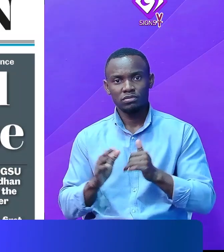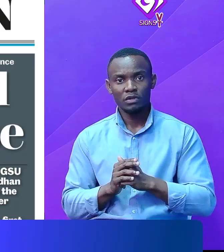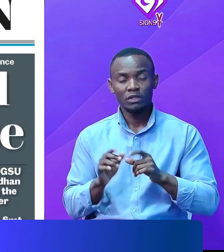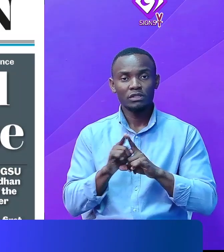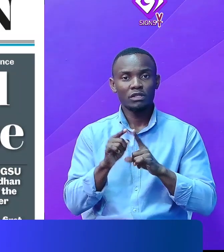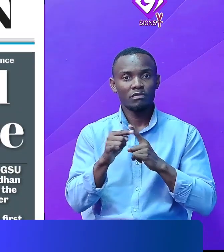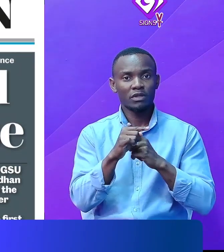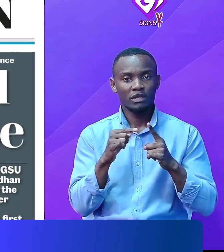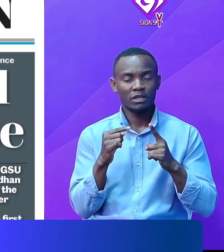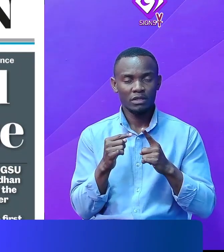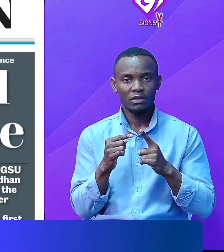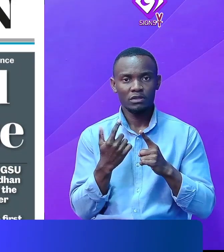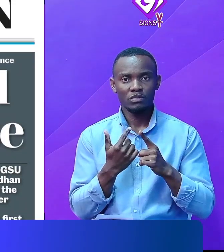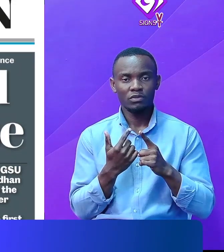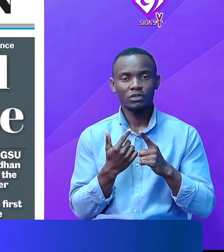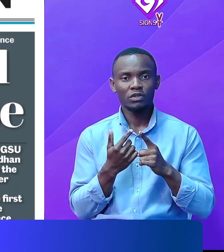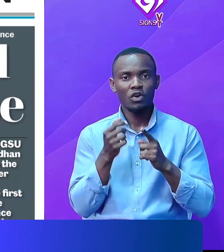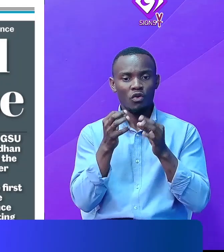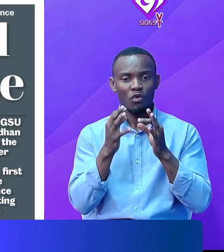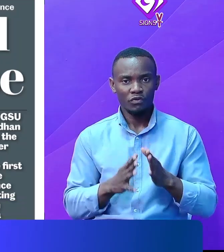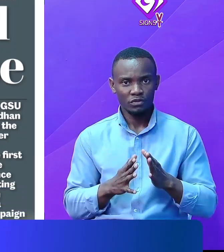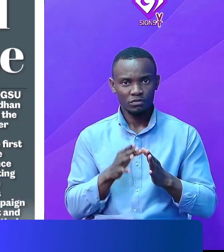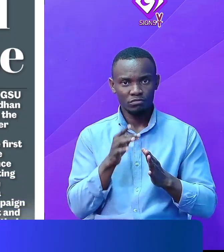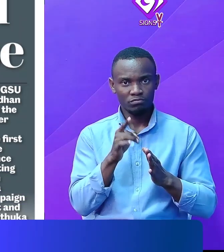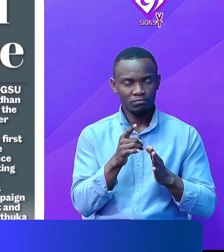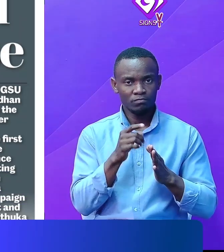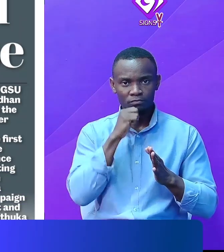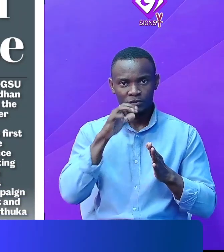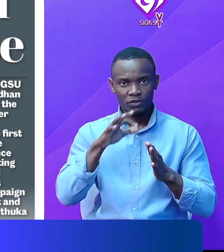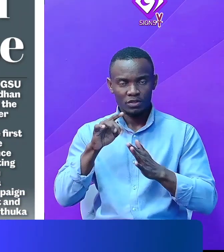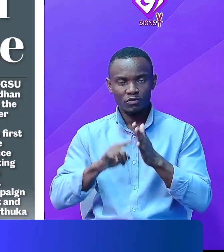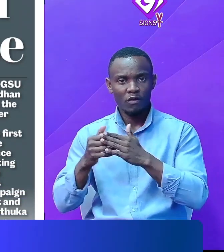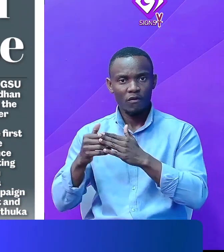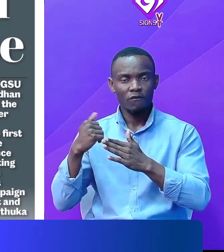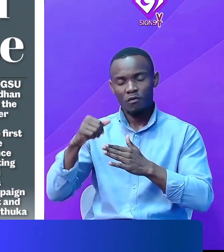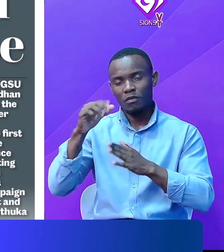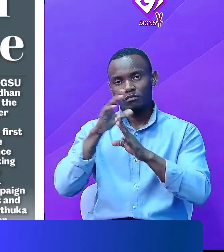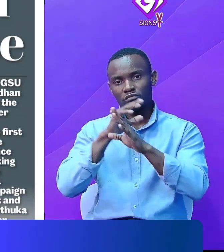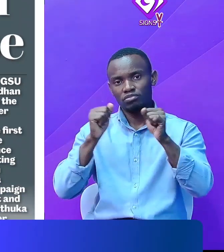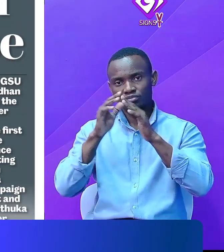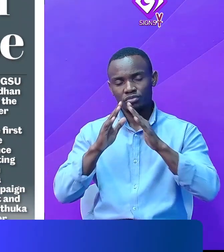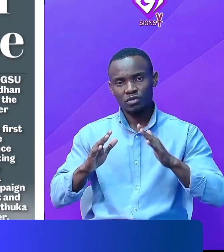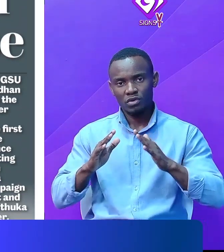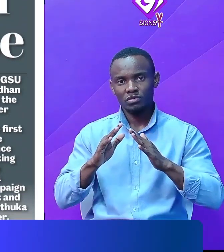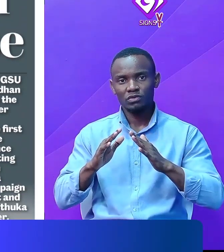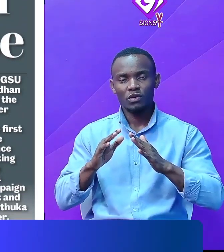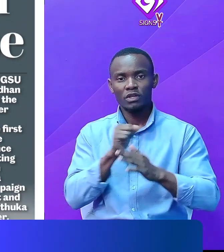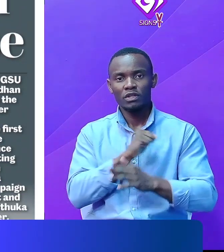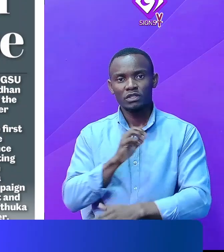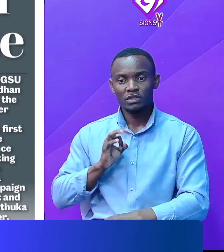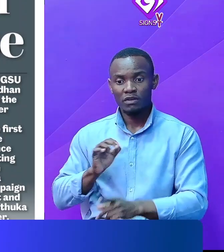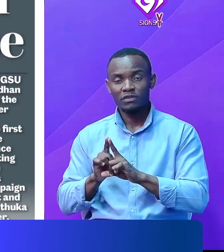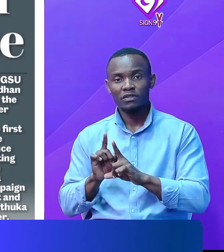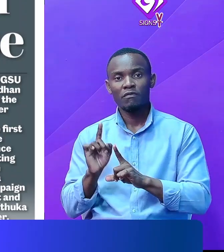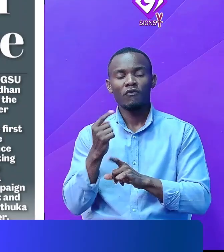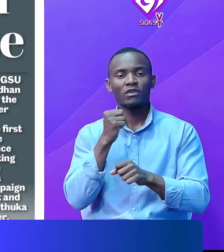Matanka, was the son of a former State House employee. He first worked at the state residence after completing high school